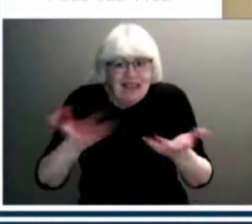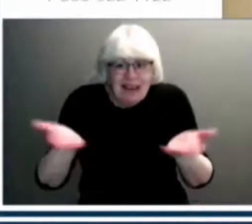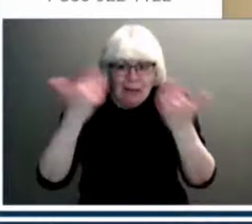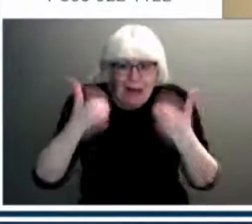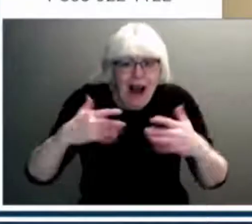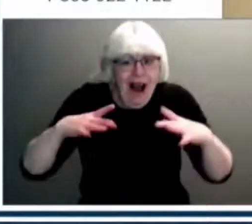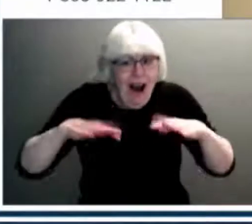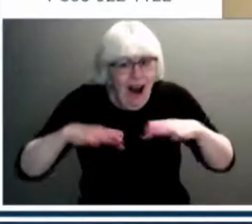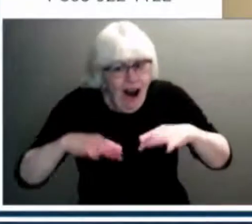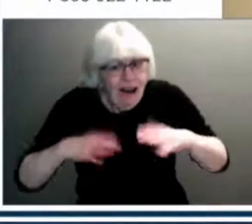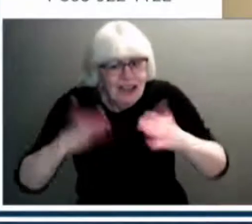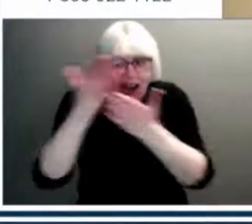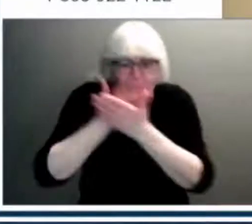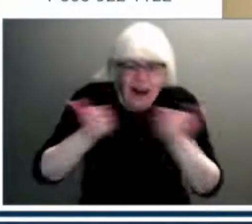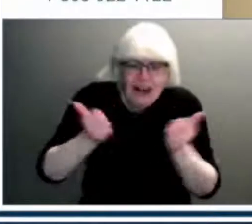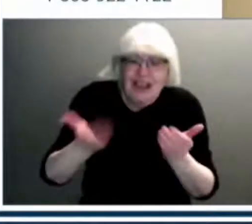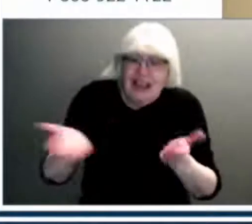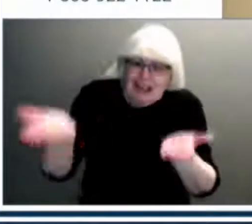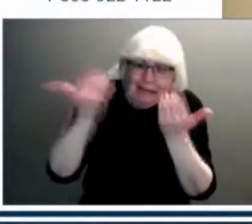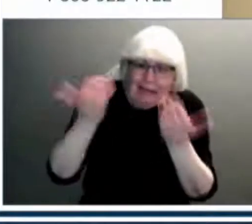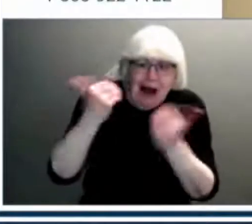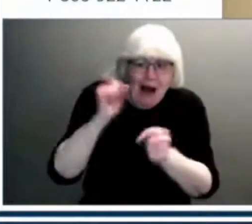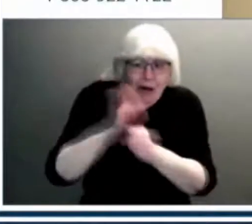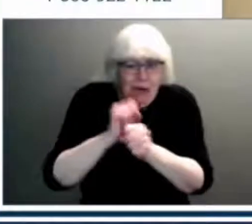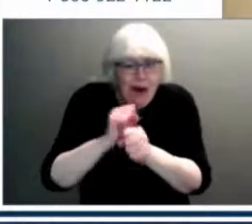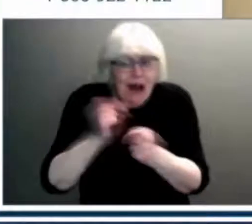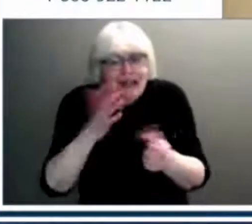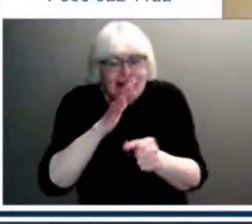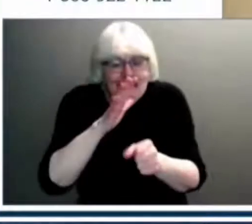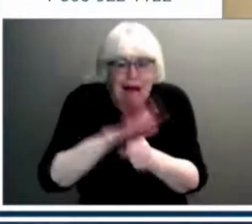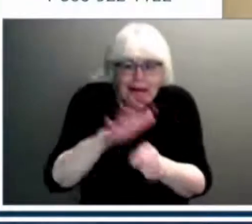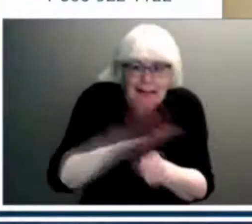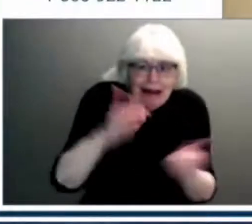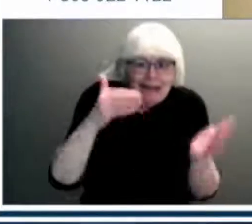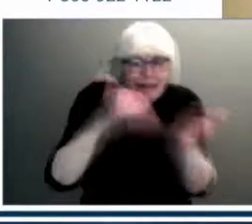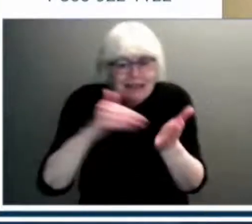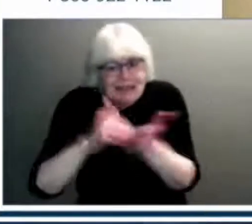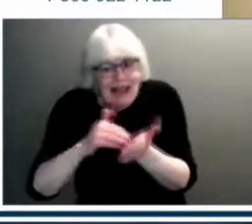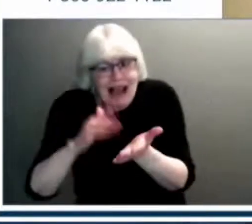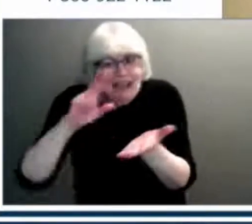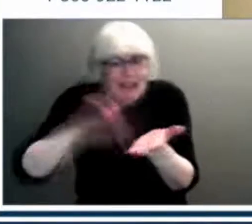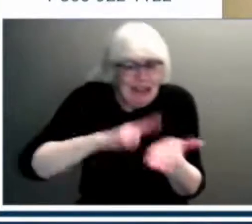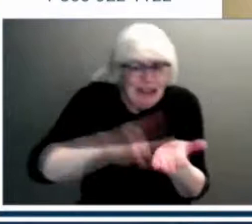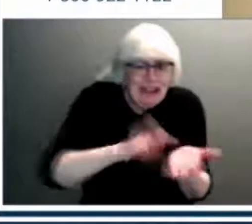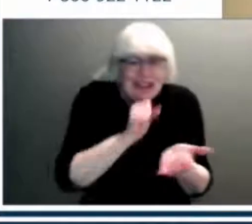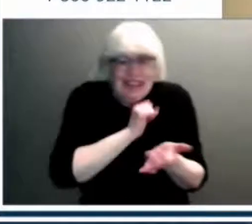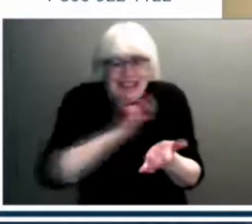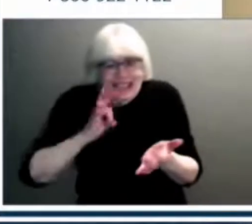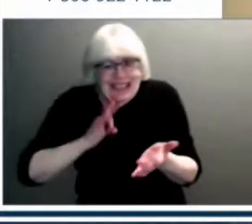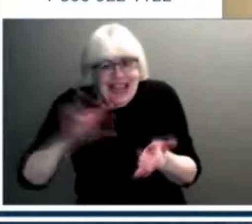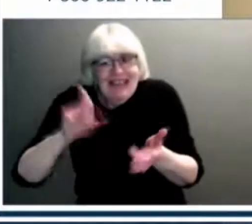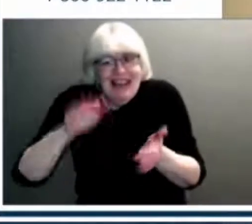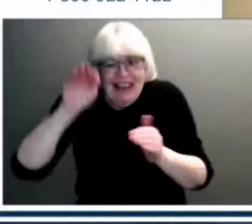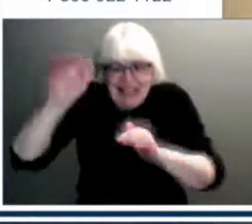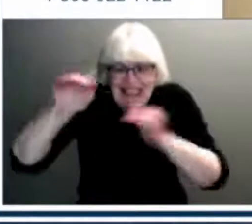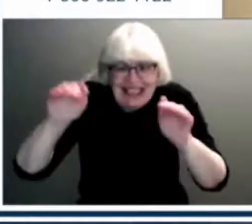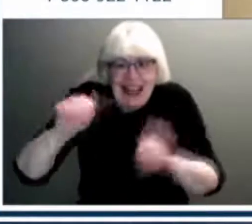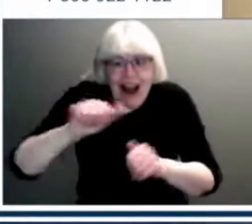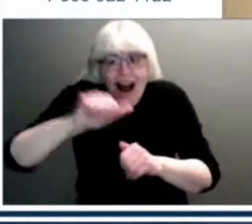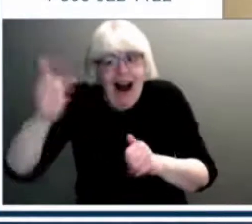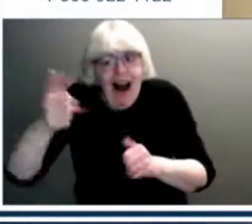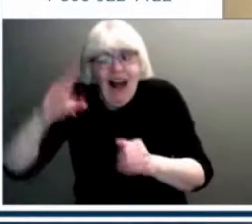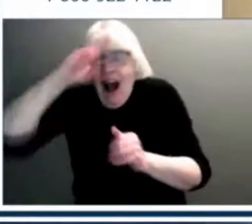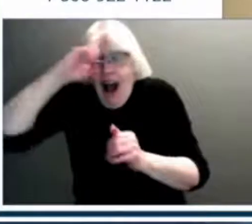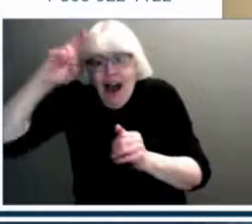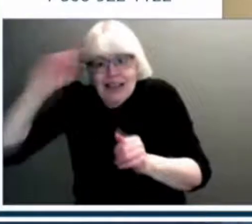that are short-staffed, and many are being redeployed to other areas of need that they may not have as much comfort in working in, but they need to be